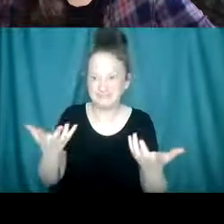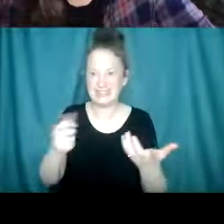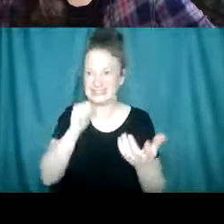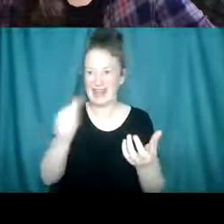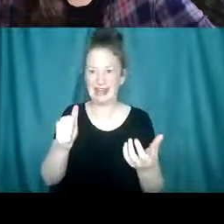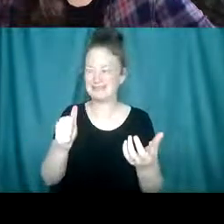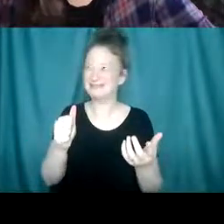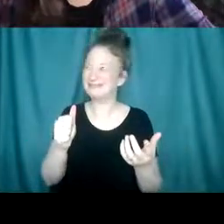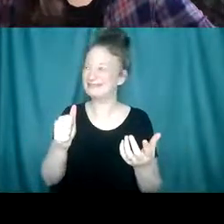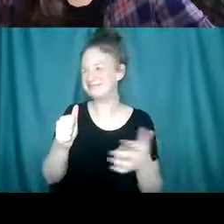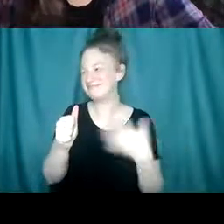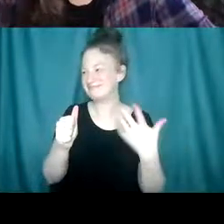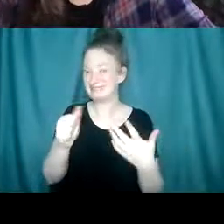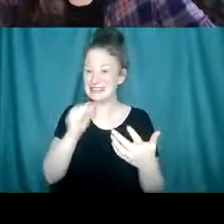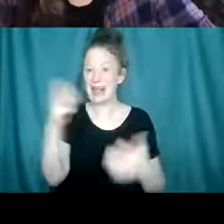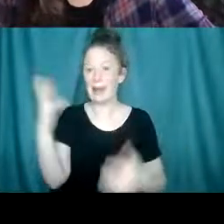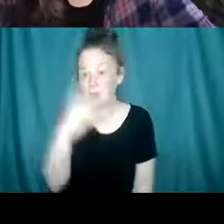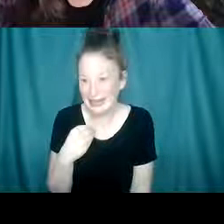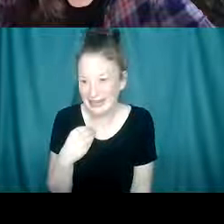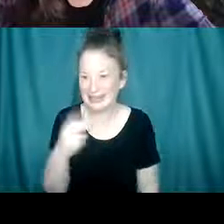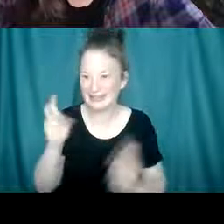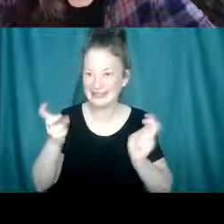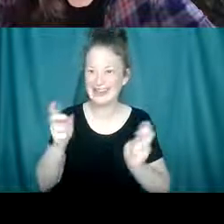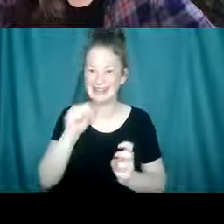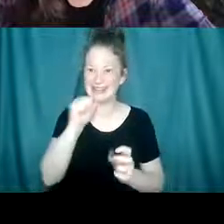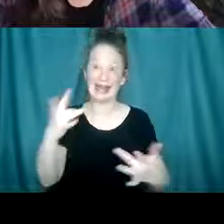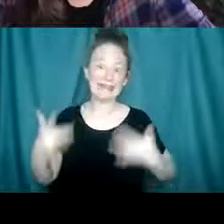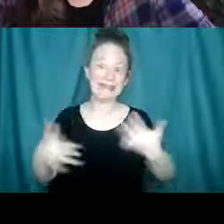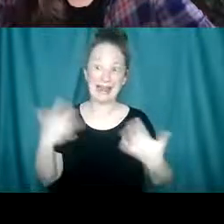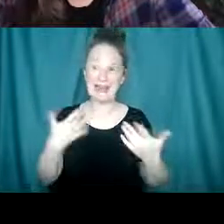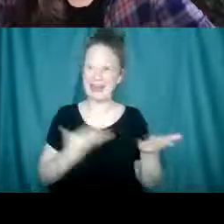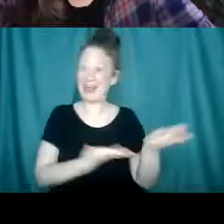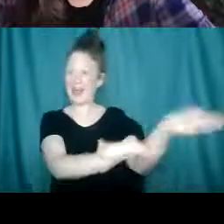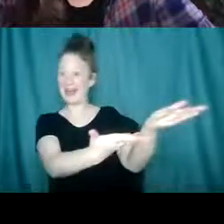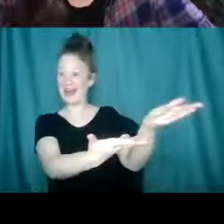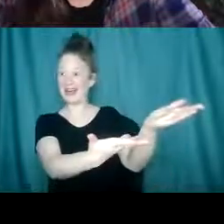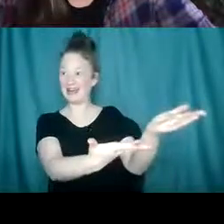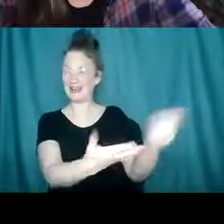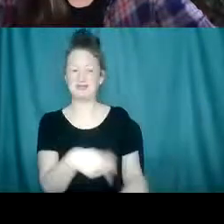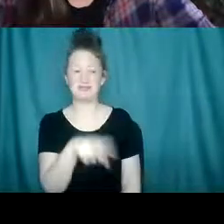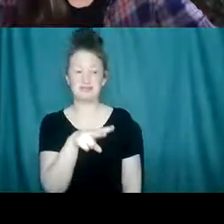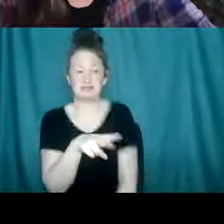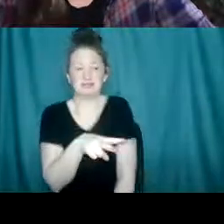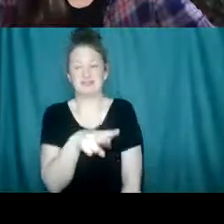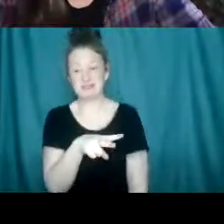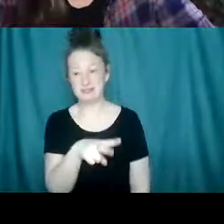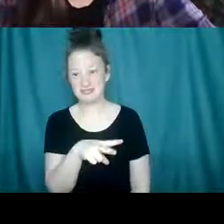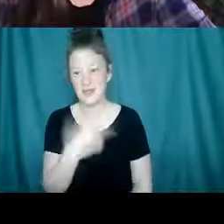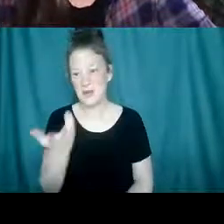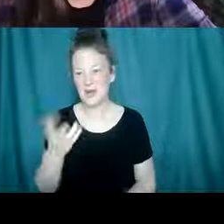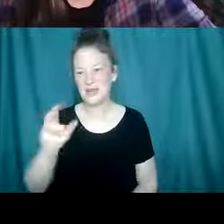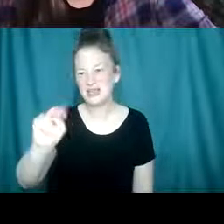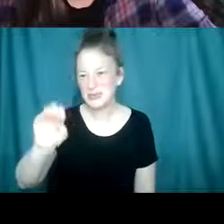very pretty. It's not very exciting to show to the media, so we don't get a lot of media coverage.